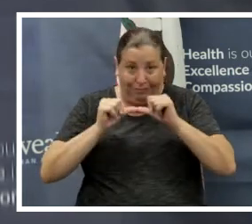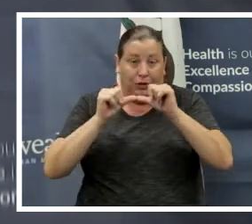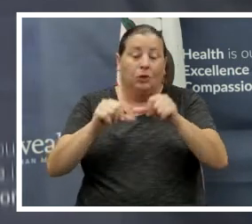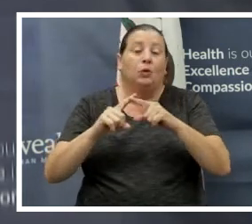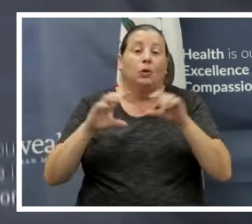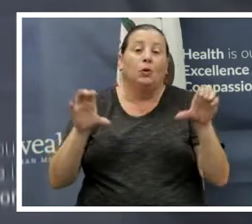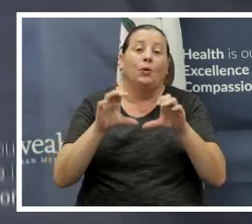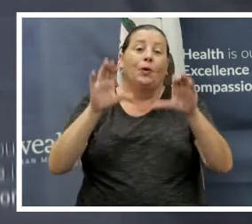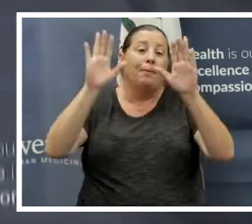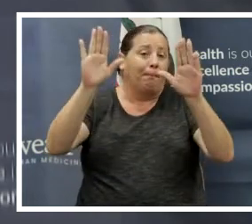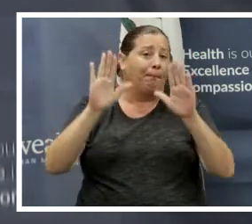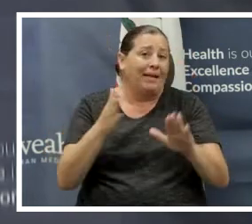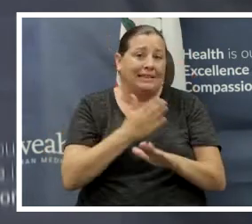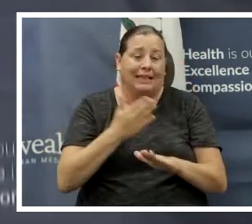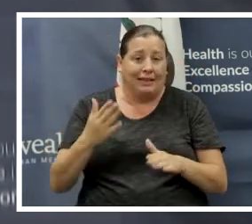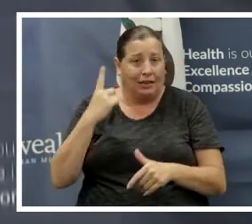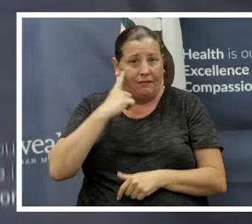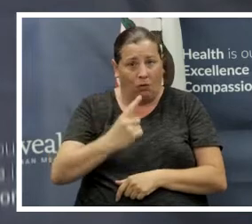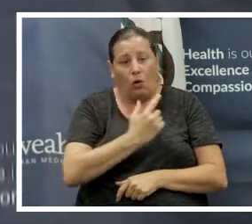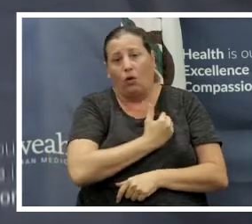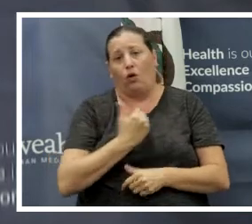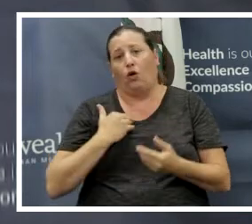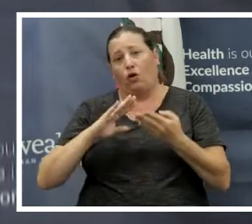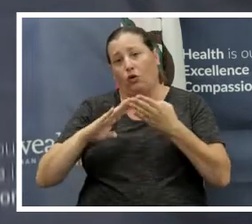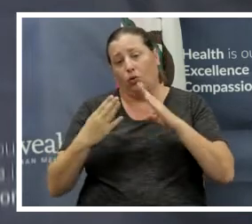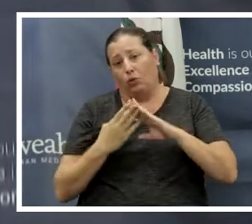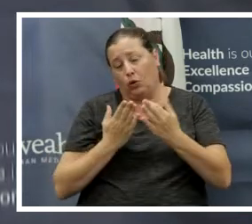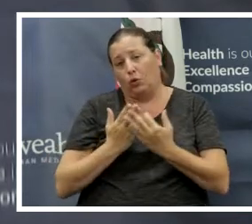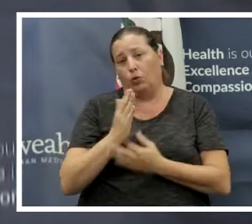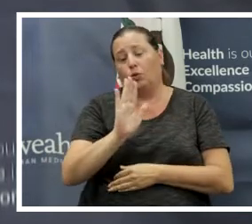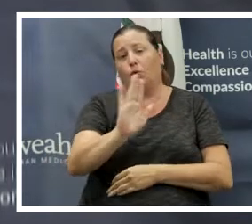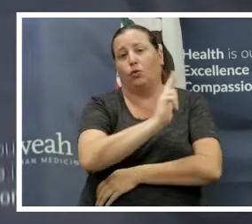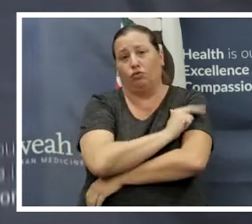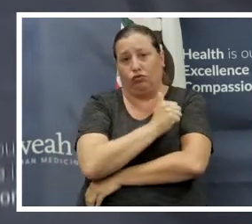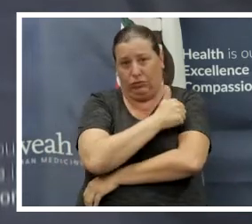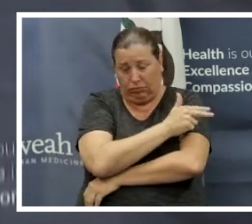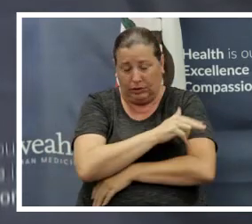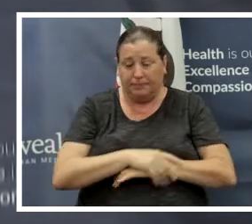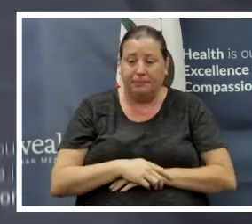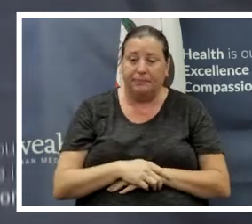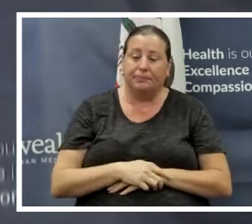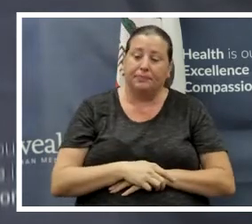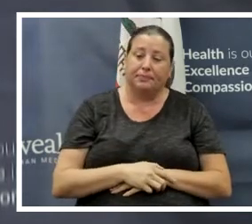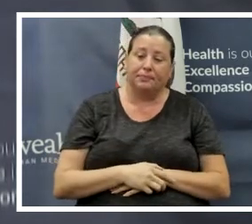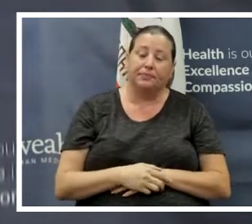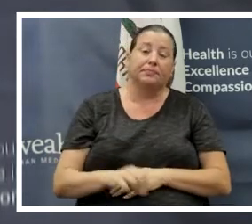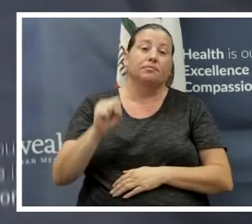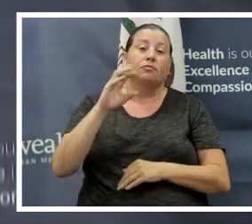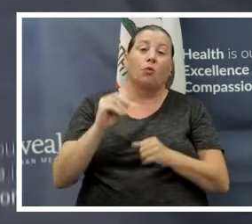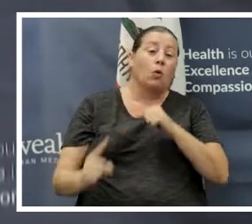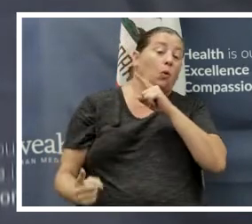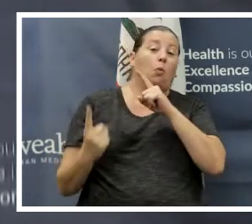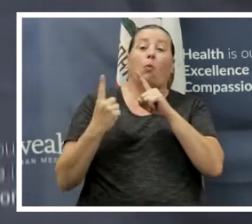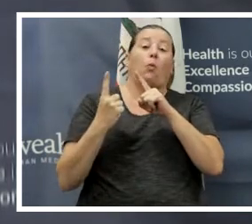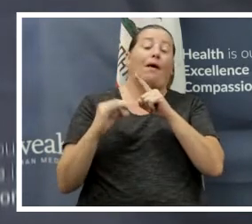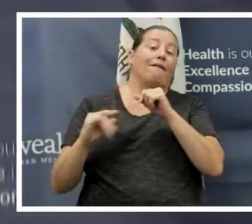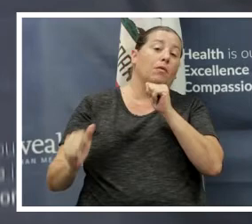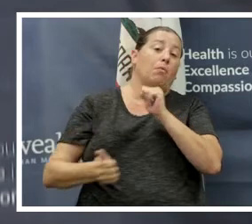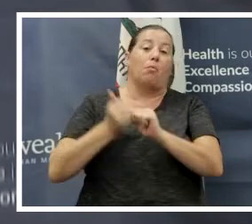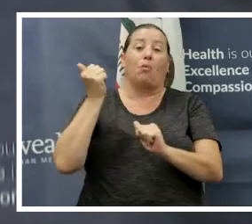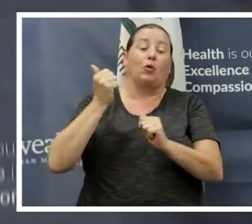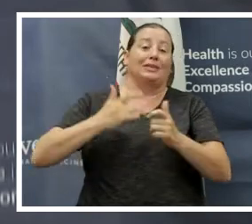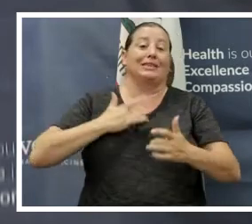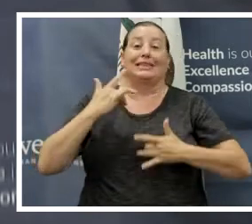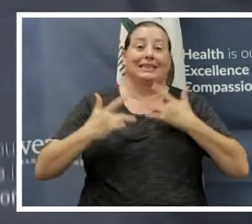for your community or our community through your hospital. So I'll start. One of the most exciting ones is